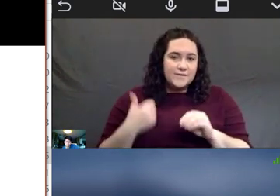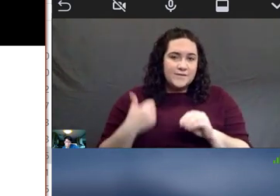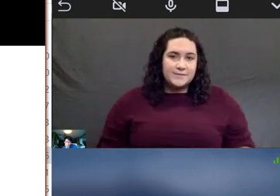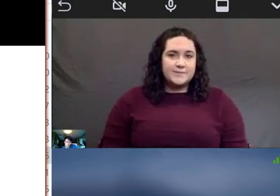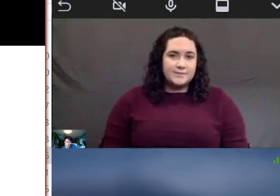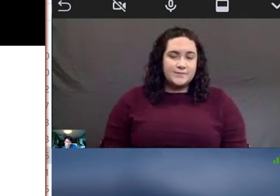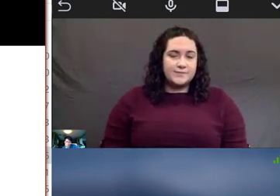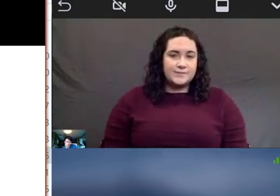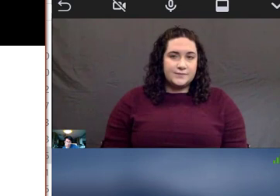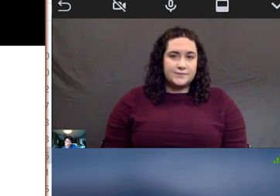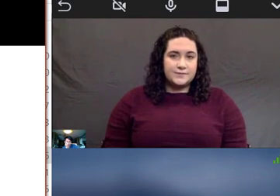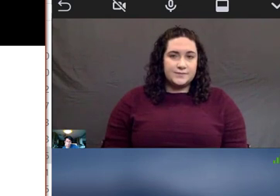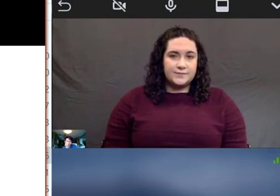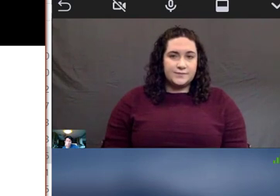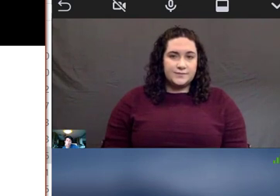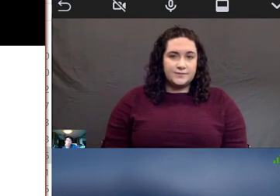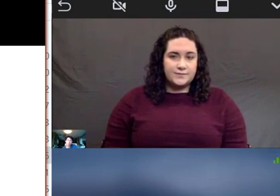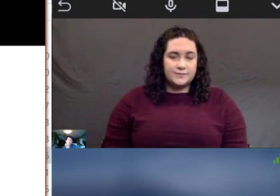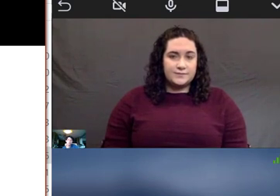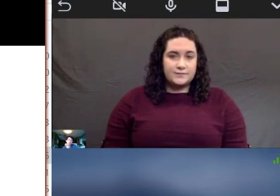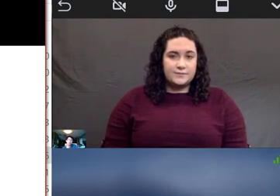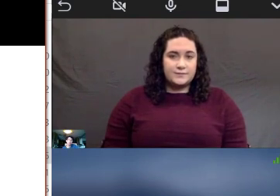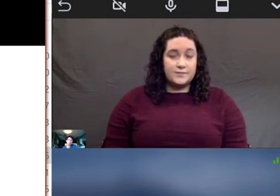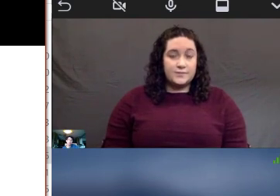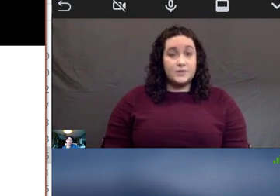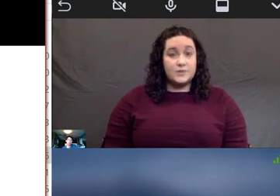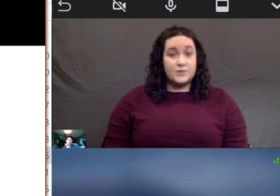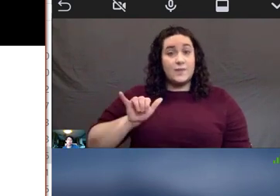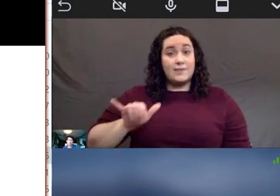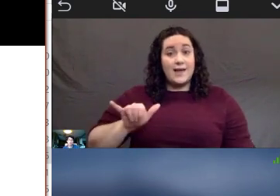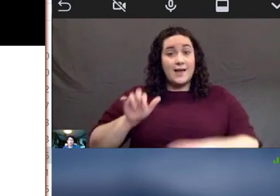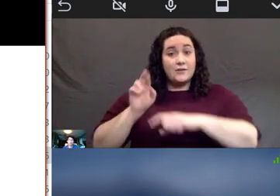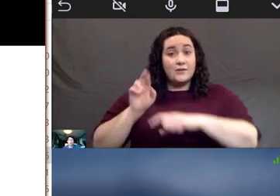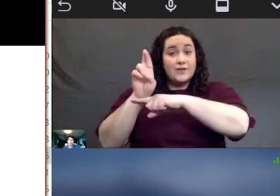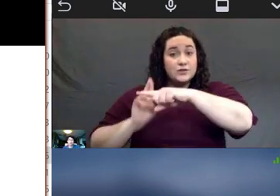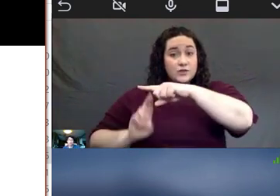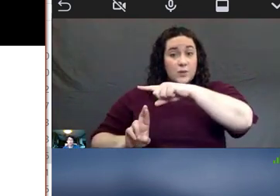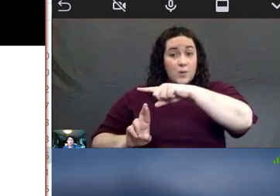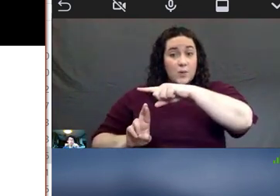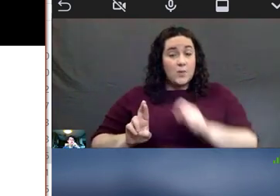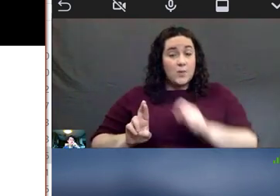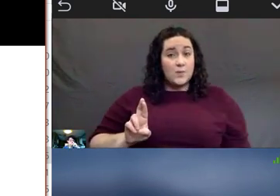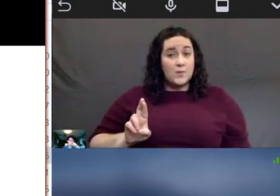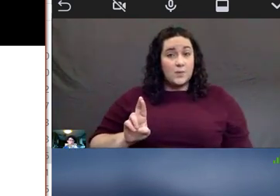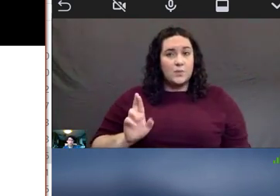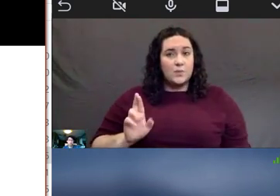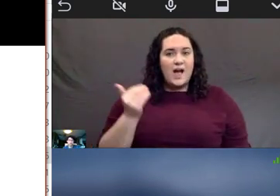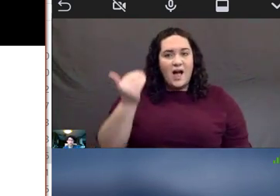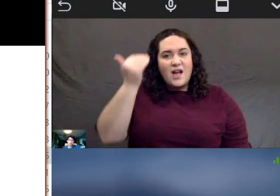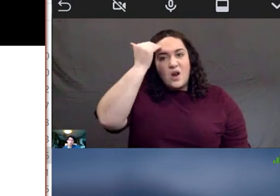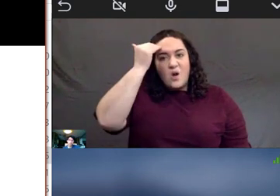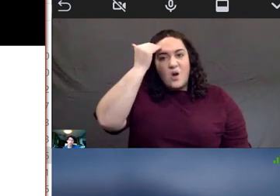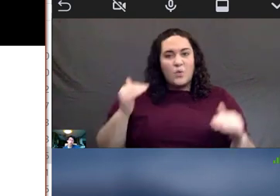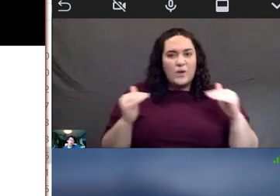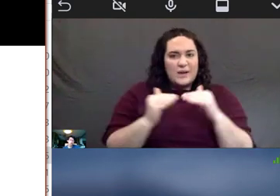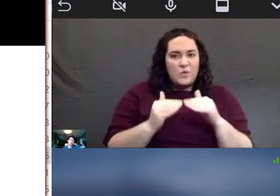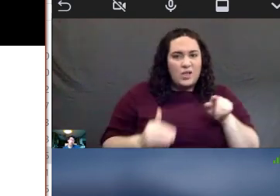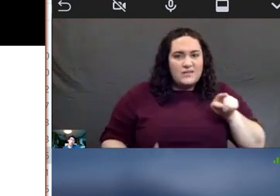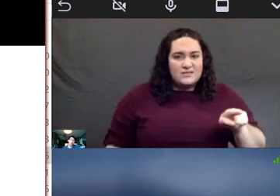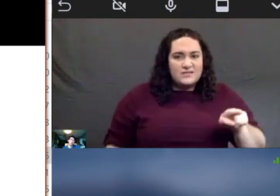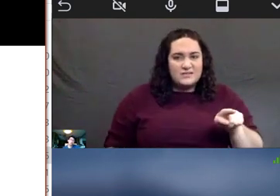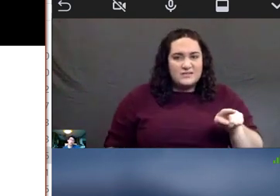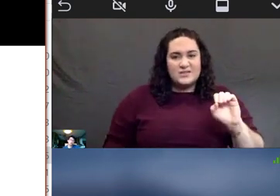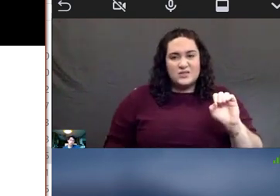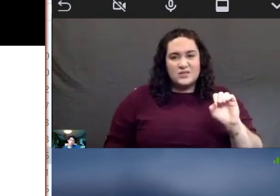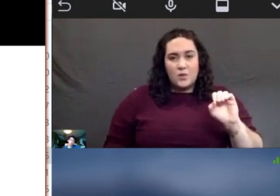And now I know that this ratio of temperature differences is equal to this value,